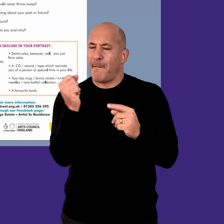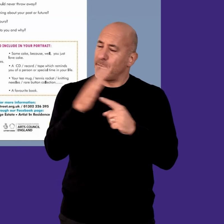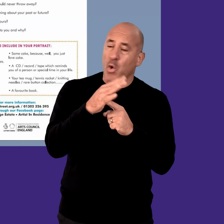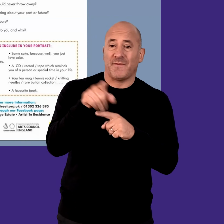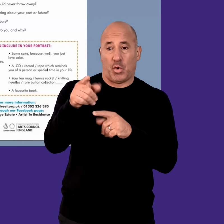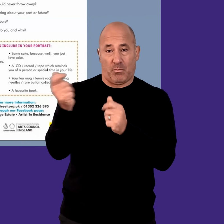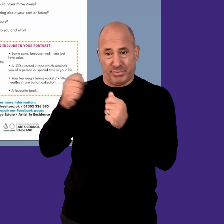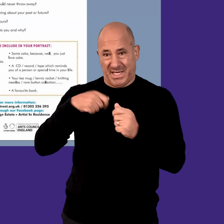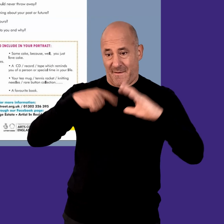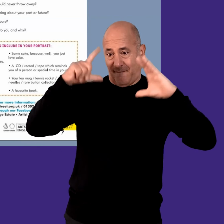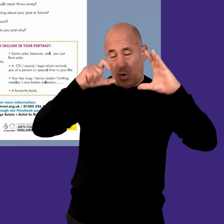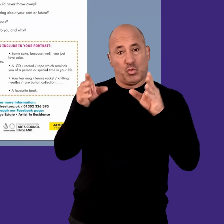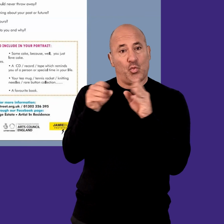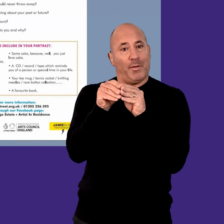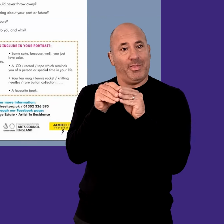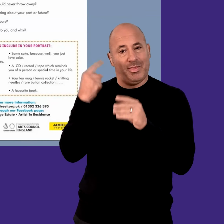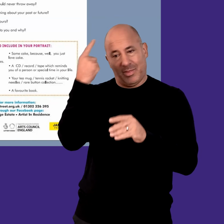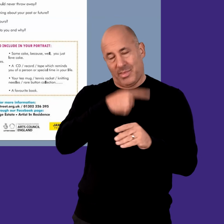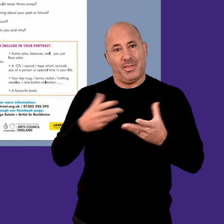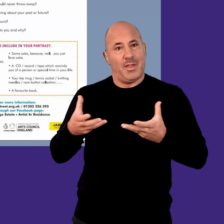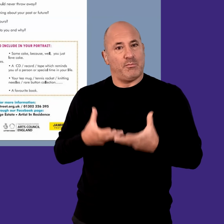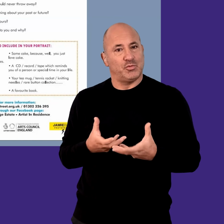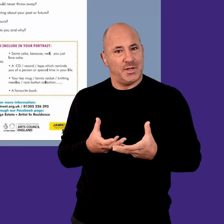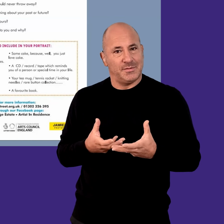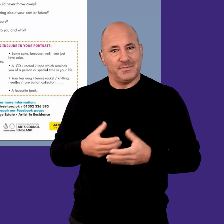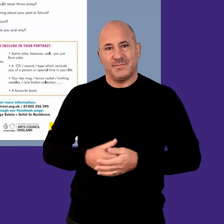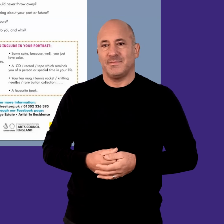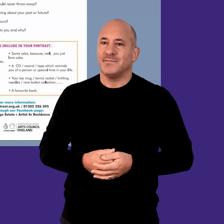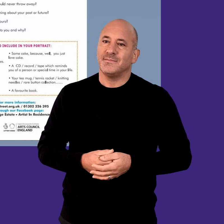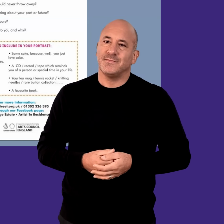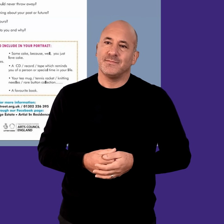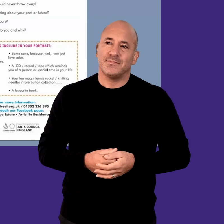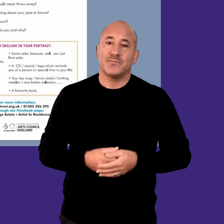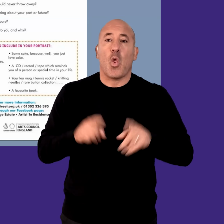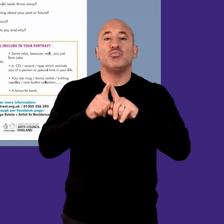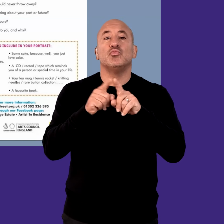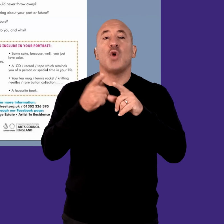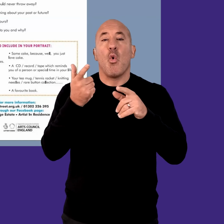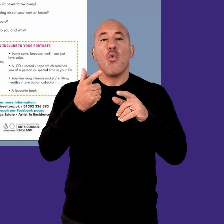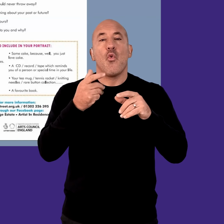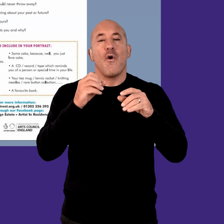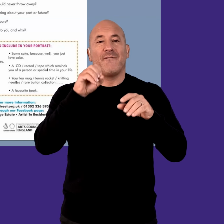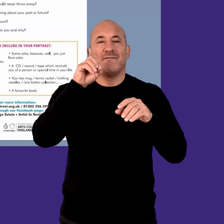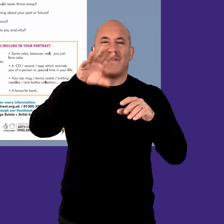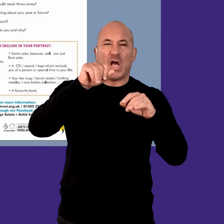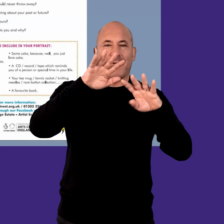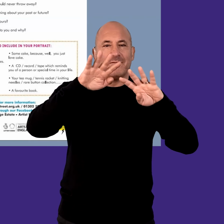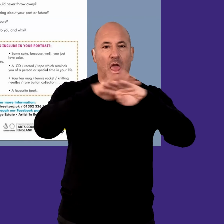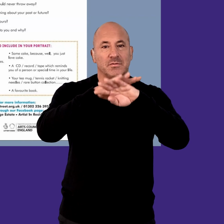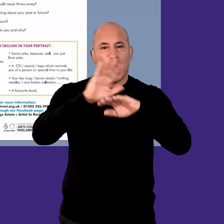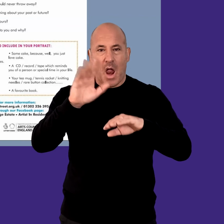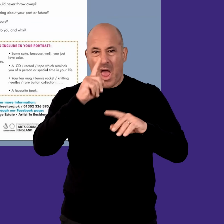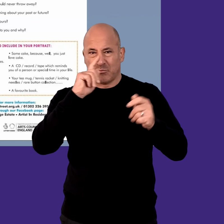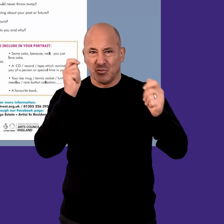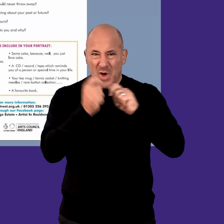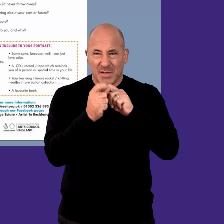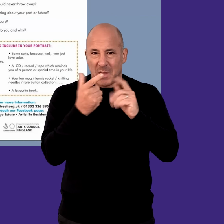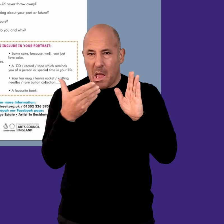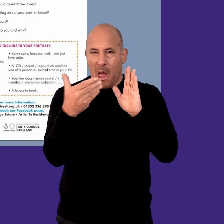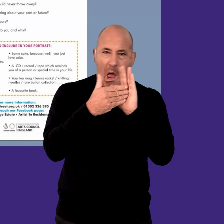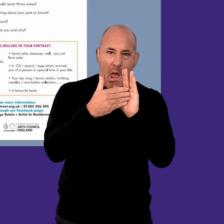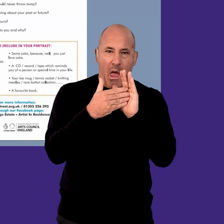an item, object that was important to them into that photograph. He also allowed them to change the colour